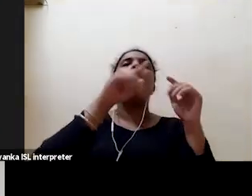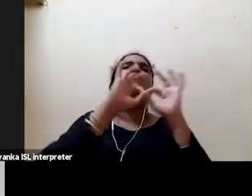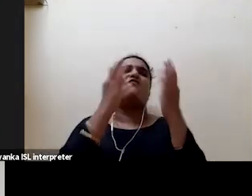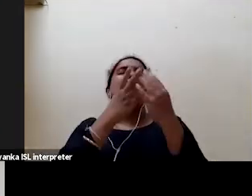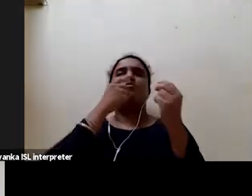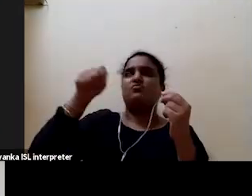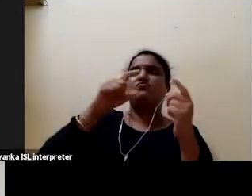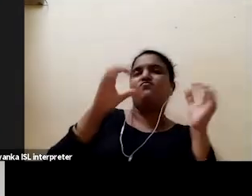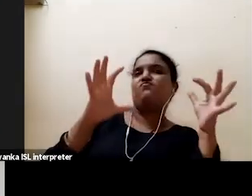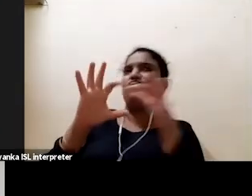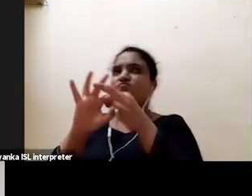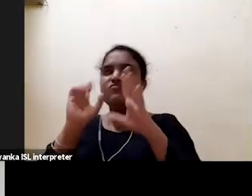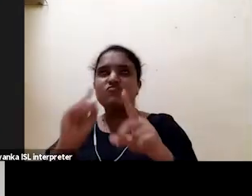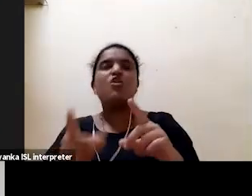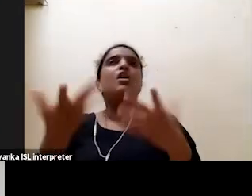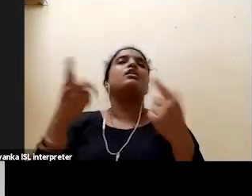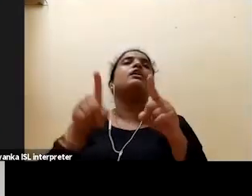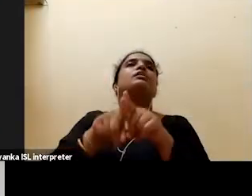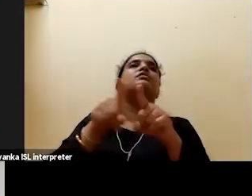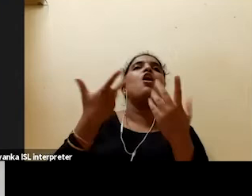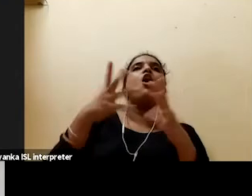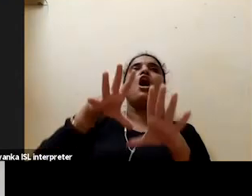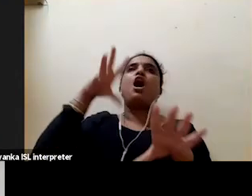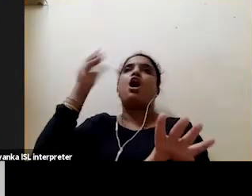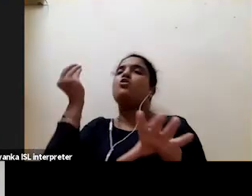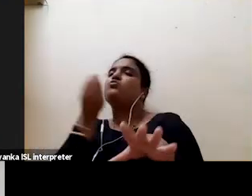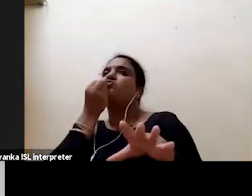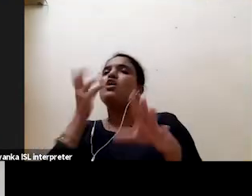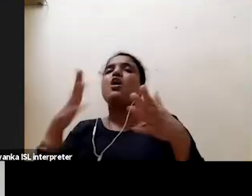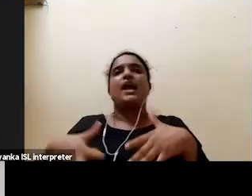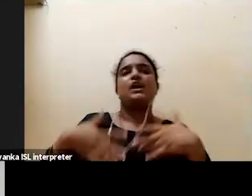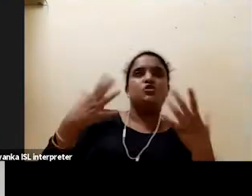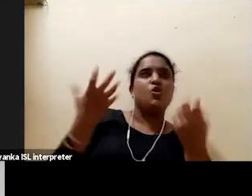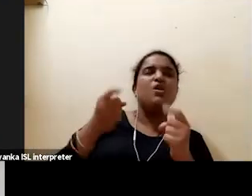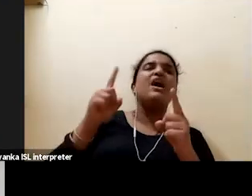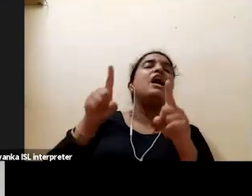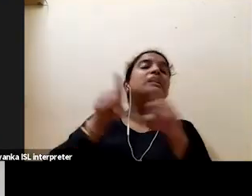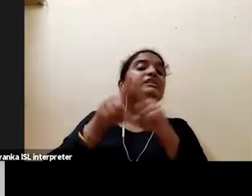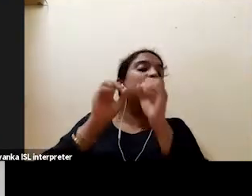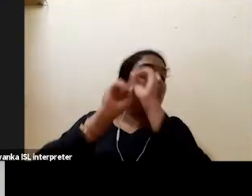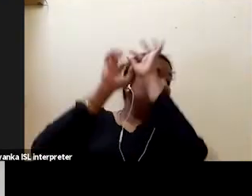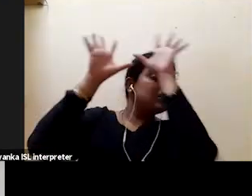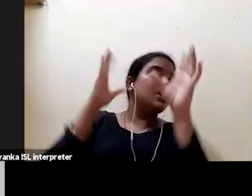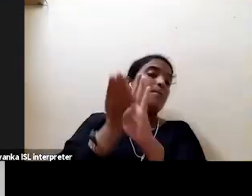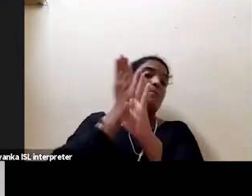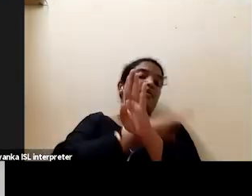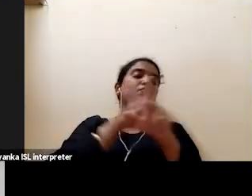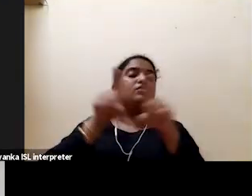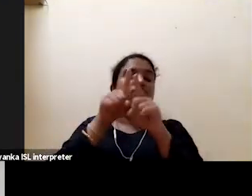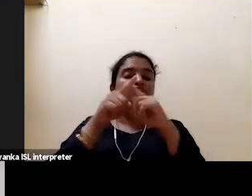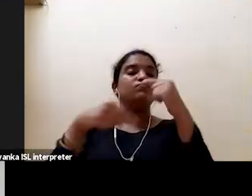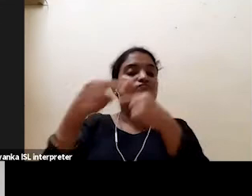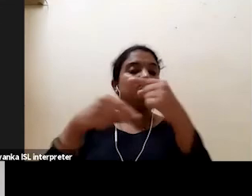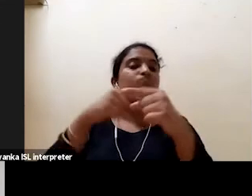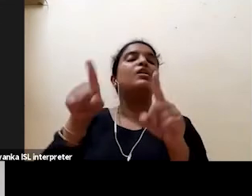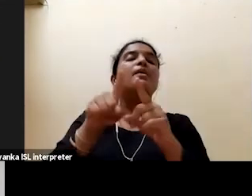it someone who loves eating out, is a very outgoing kind of person? So visualize your model reader, and think of yourself